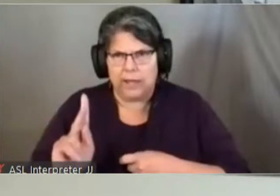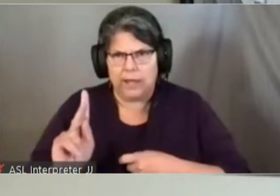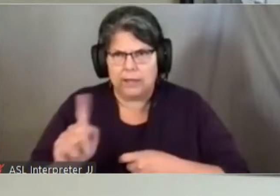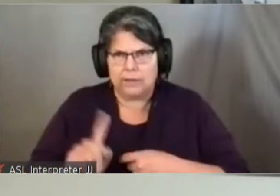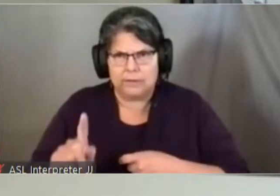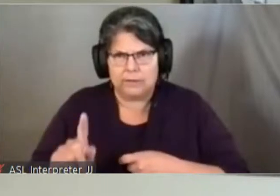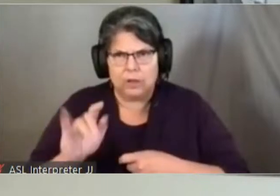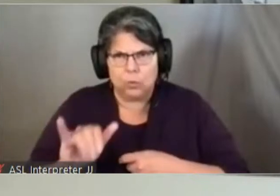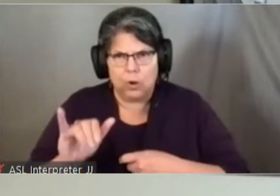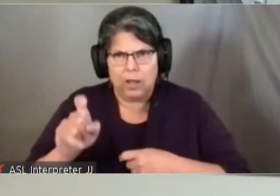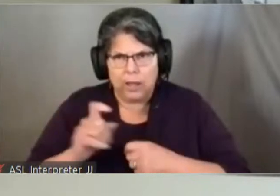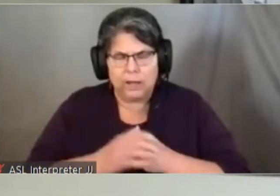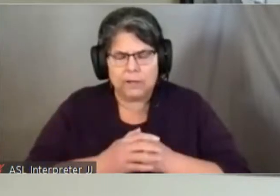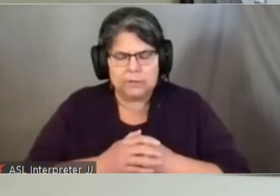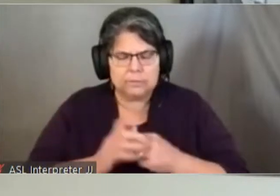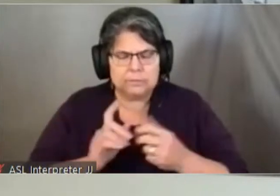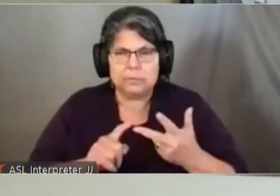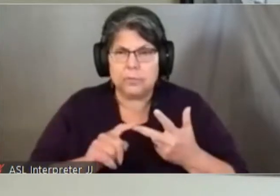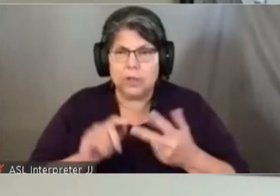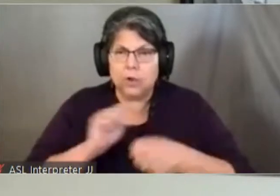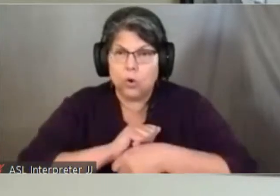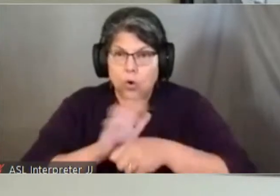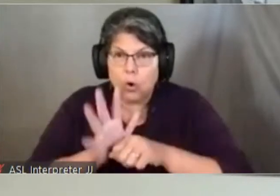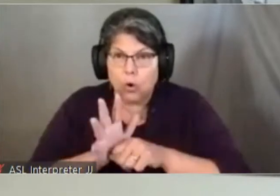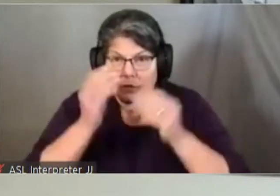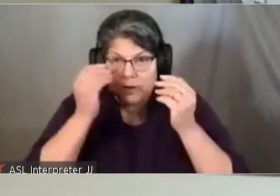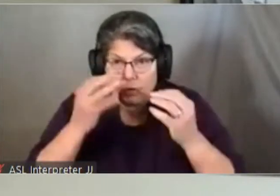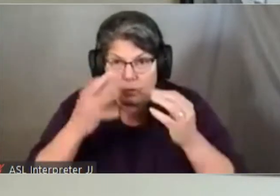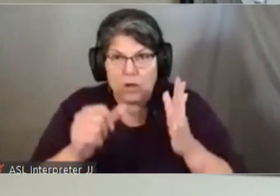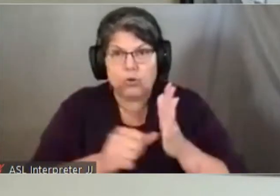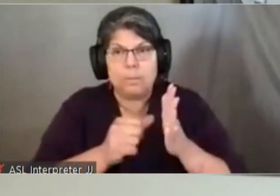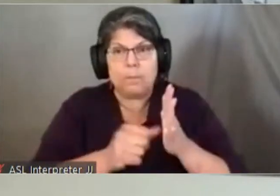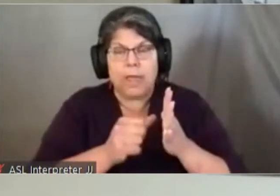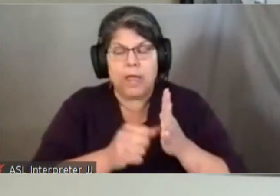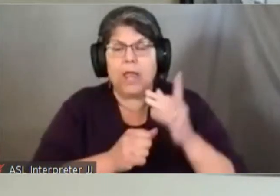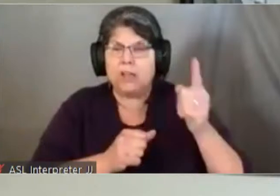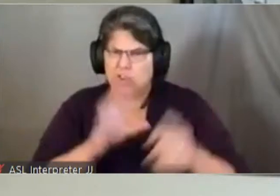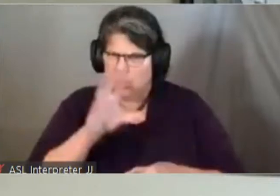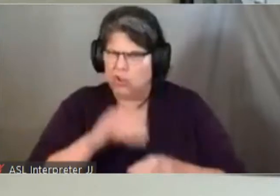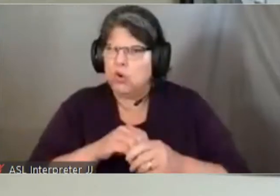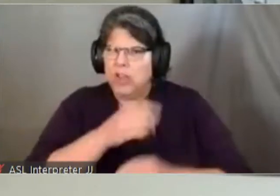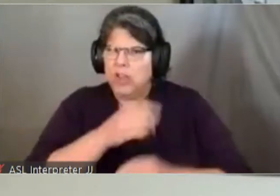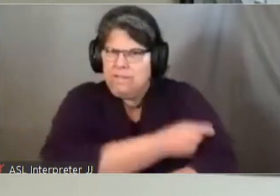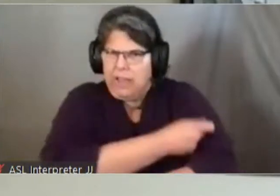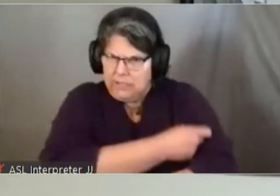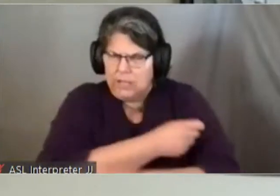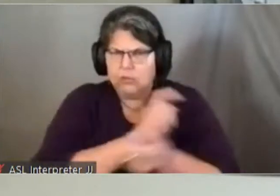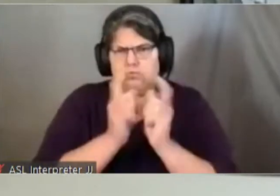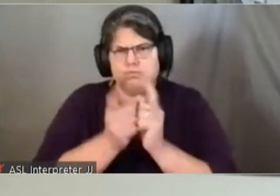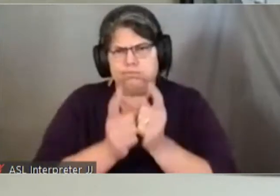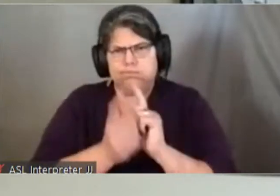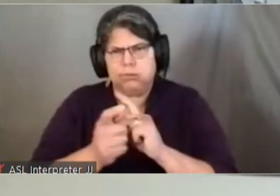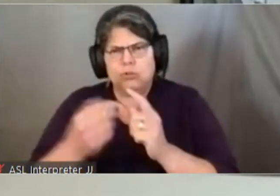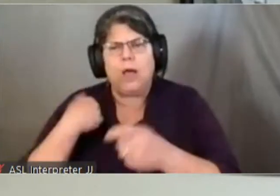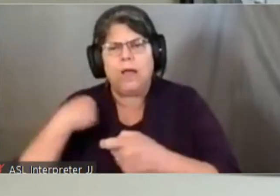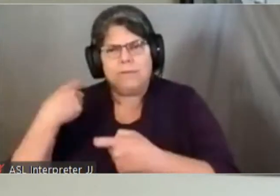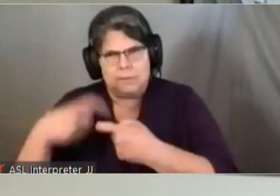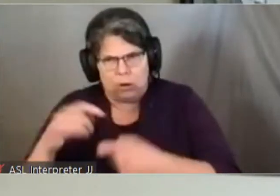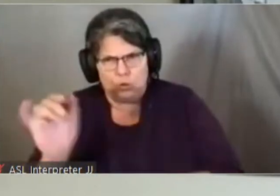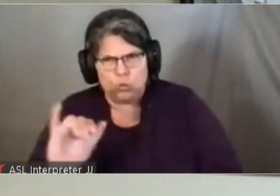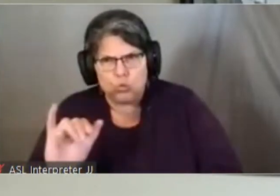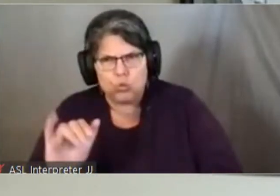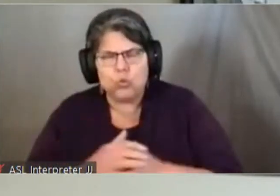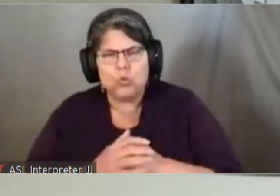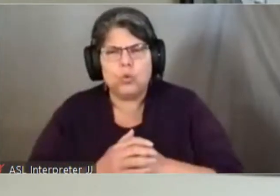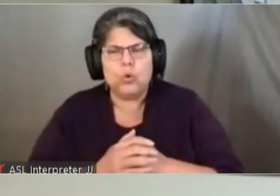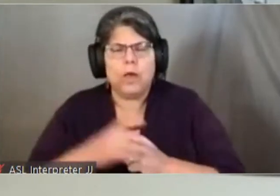putting our COVID information page, including the vaccines in Spanish, and distributing press releases